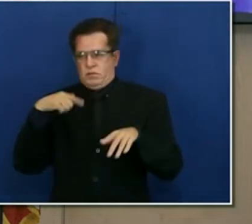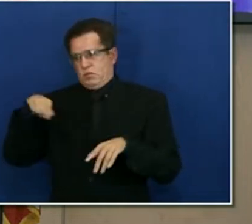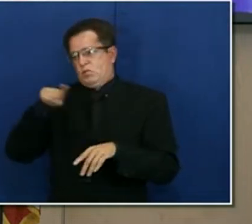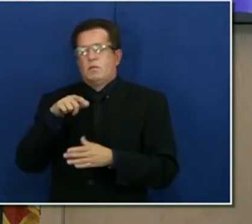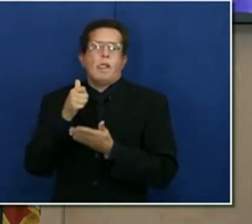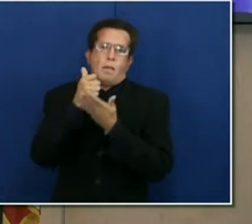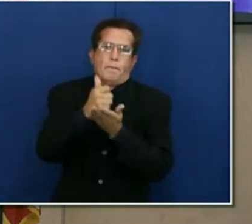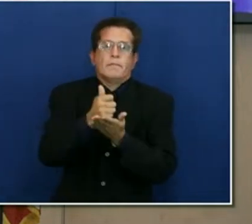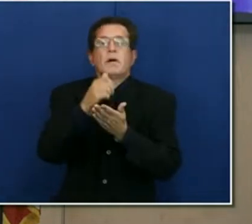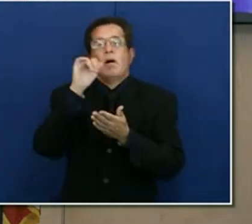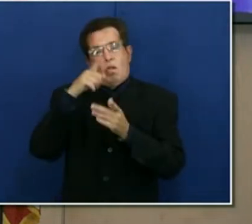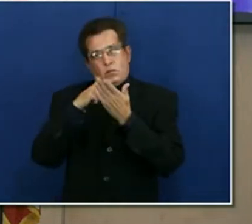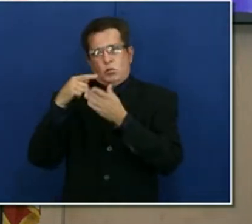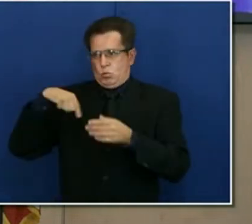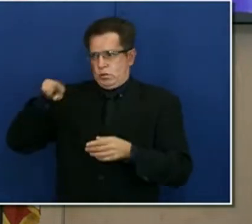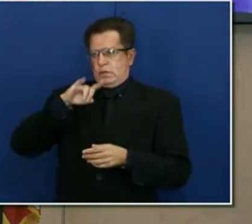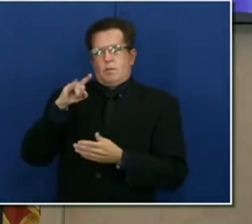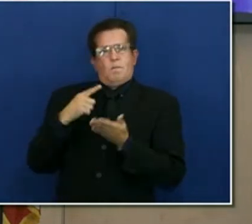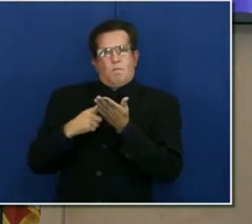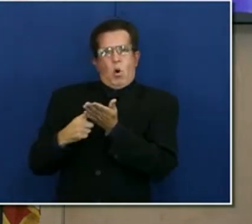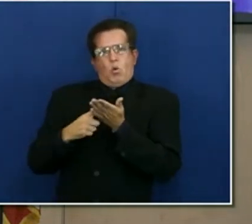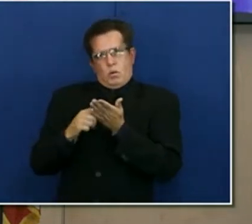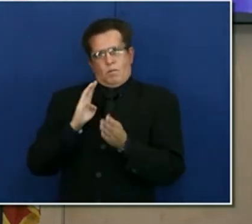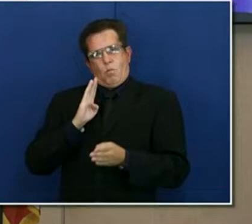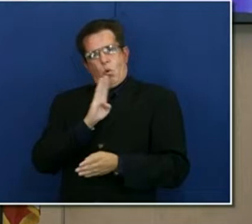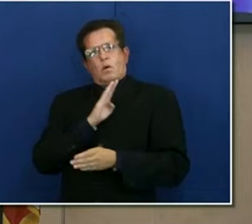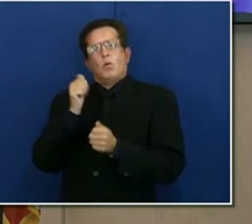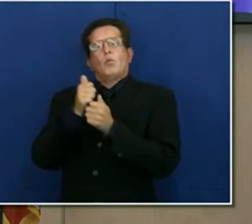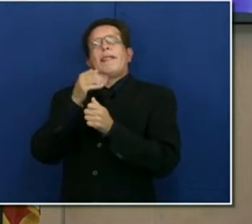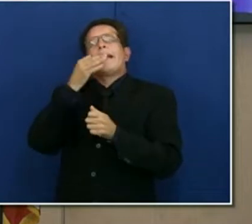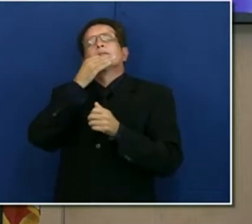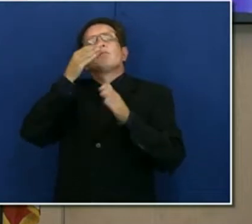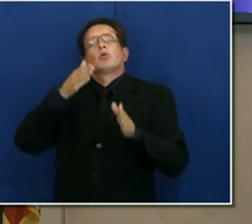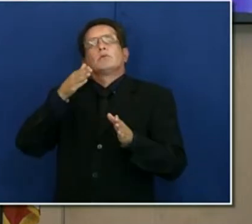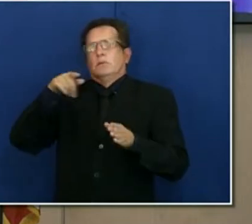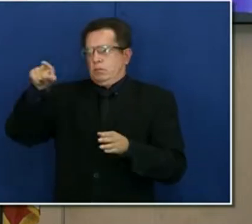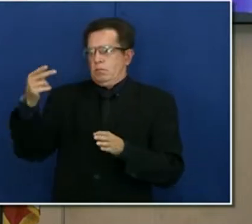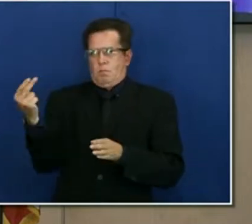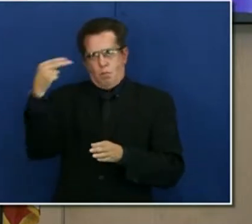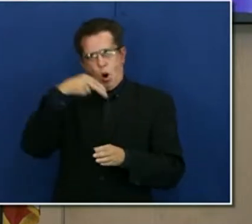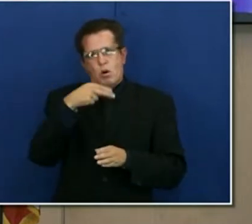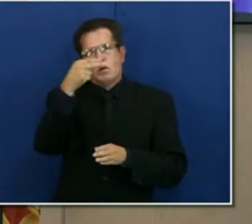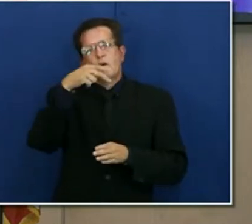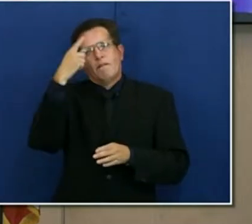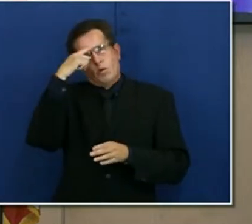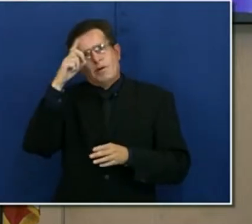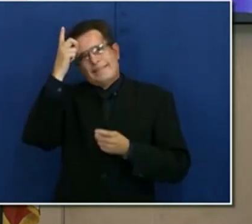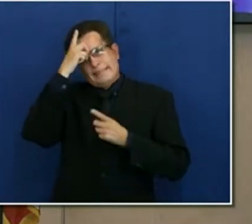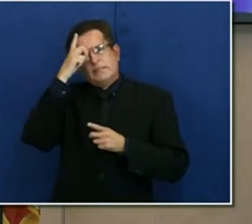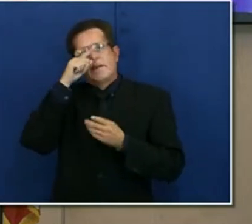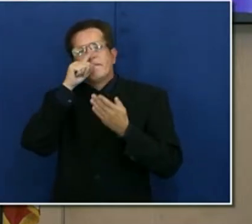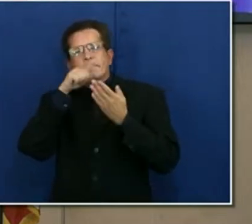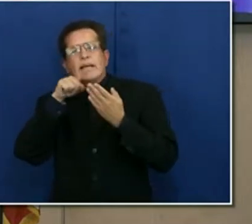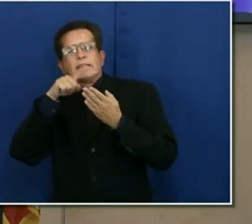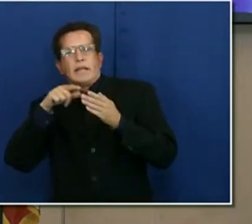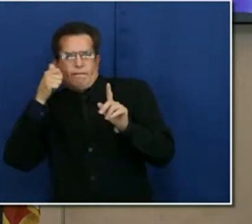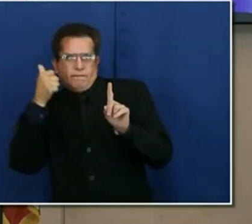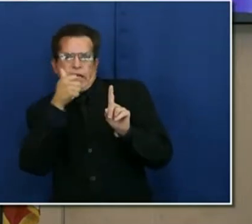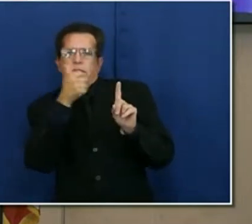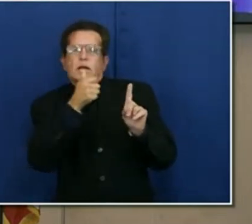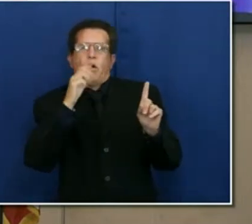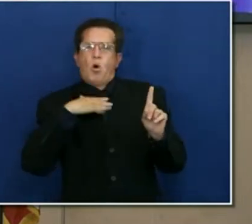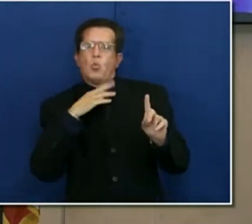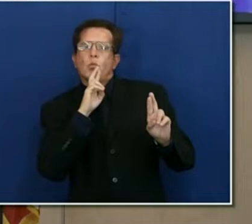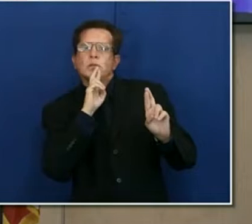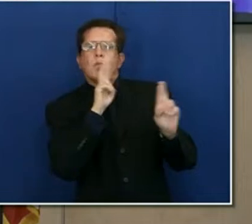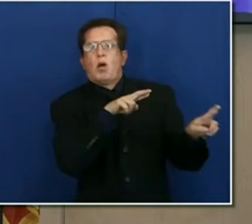panel of outside experts who are partnering with us on the disease investigation aspect of our response. We